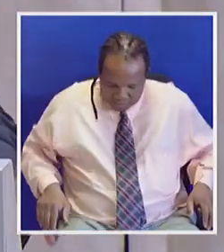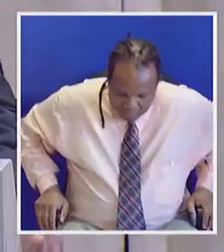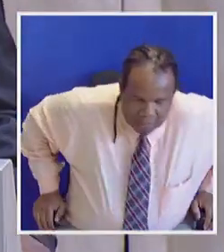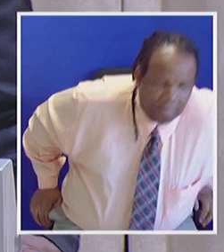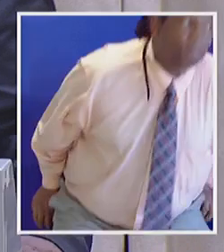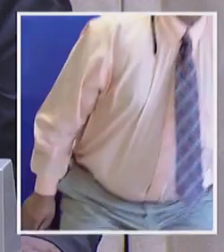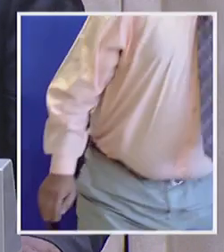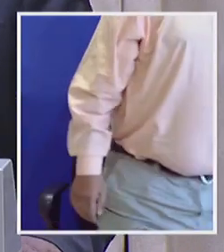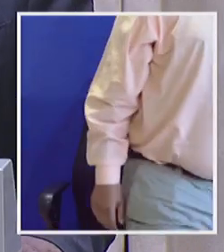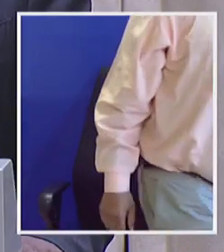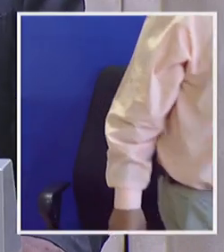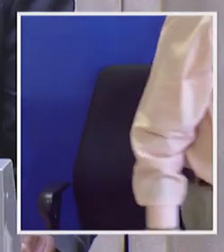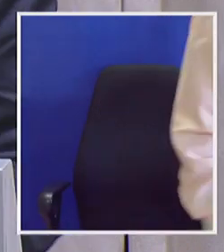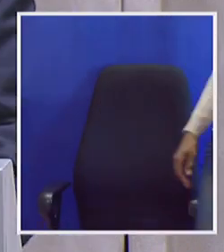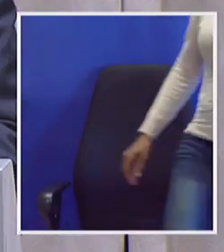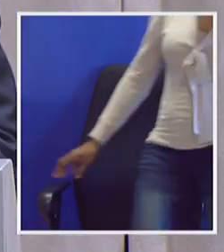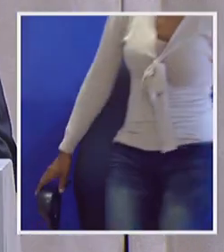President. Madam Chairperson,